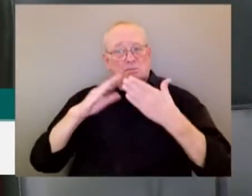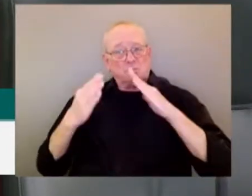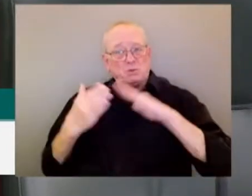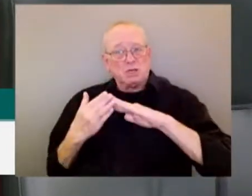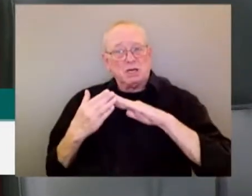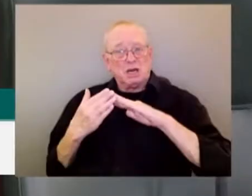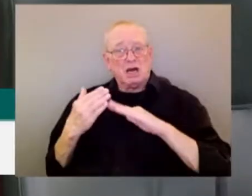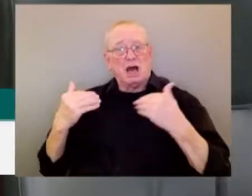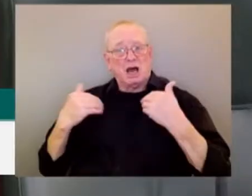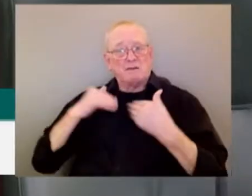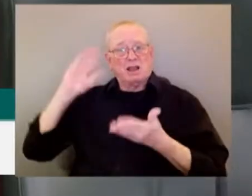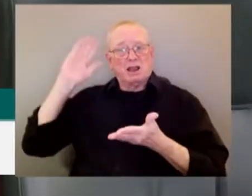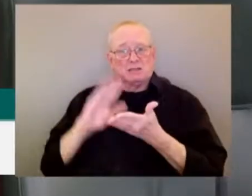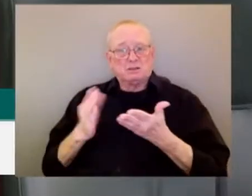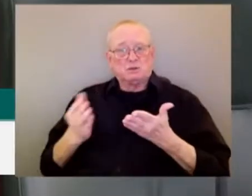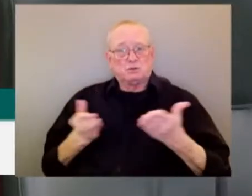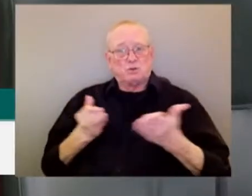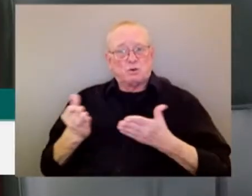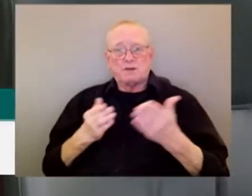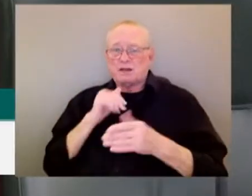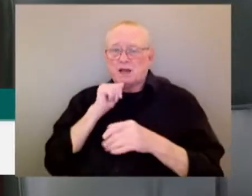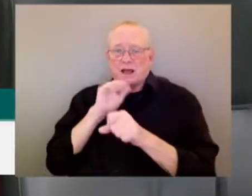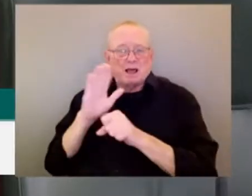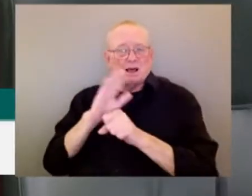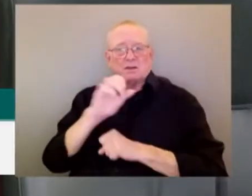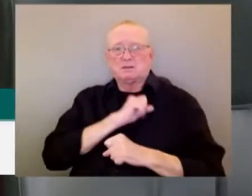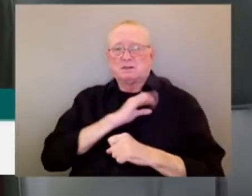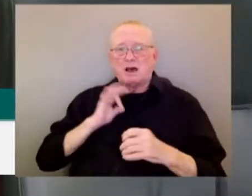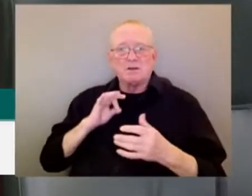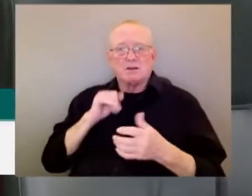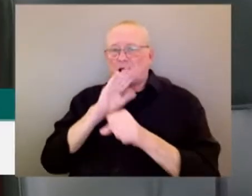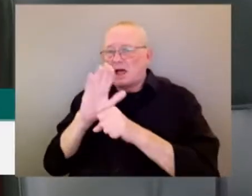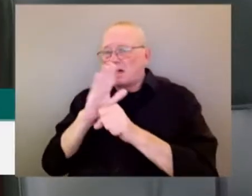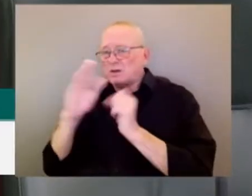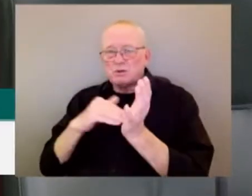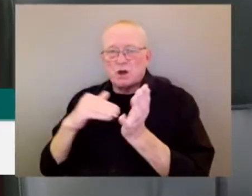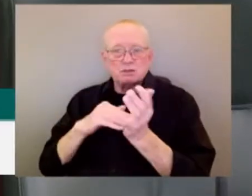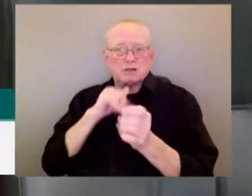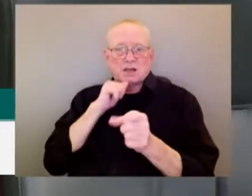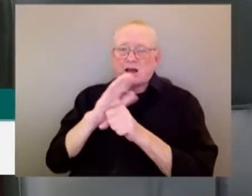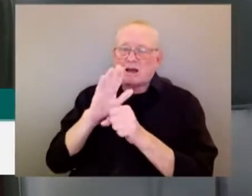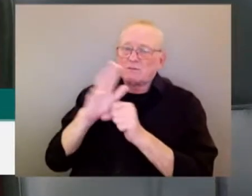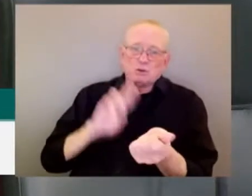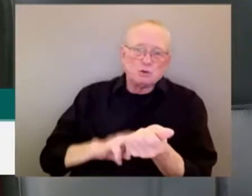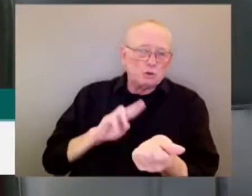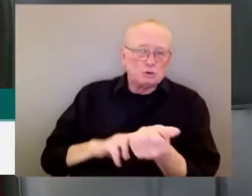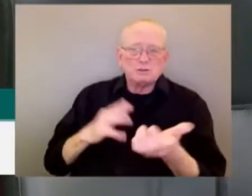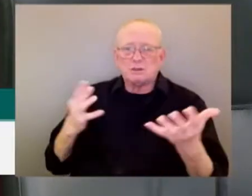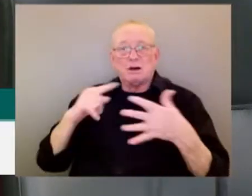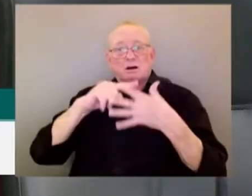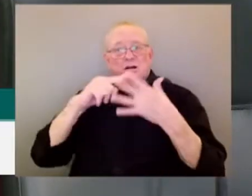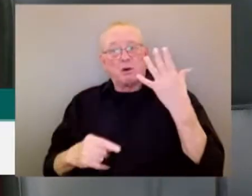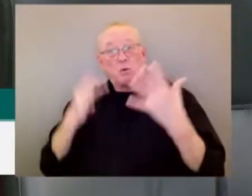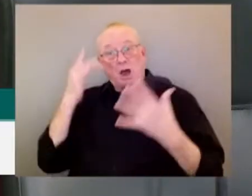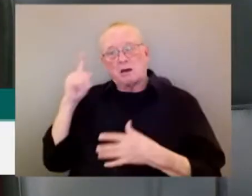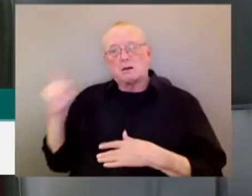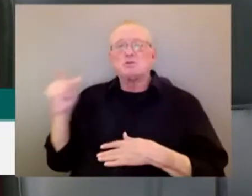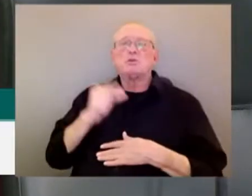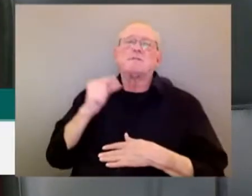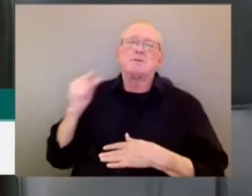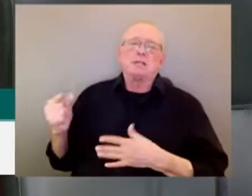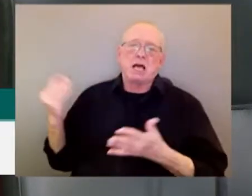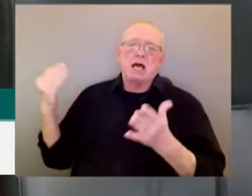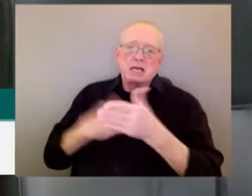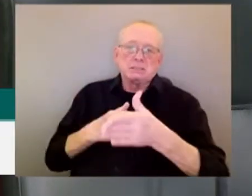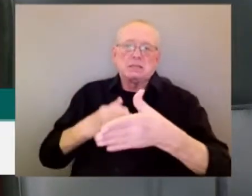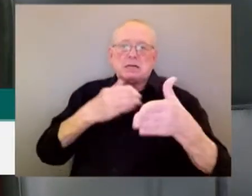nurses, etc. Because of this government's continual attack on those contracts, given plans for American-style health care is going to